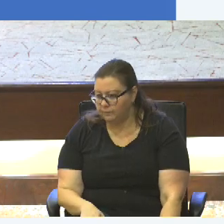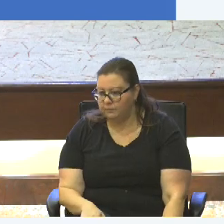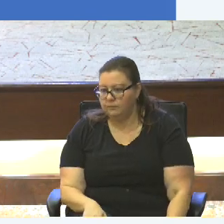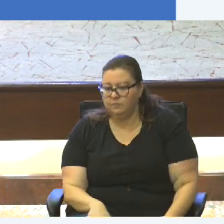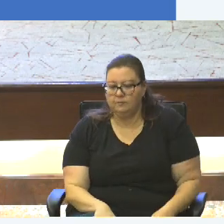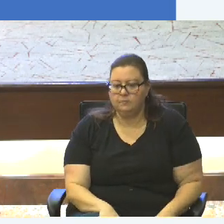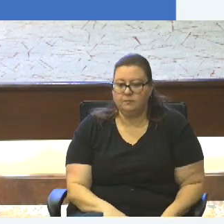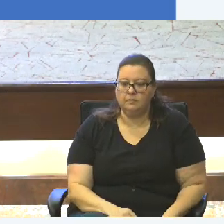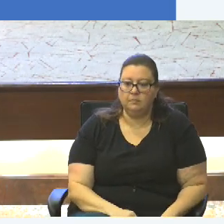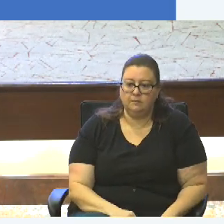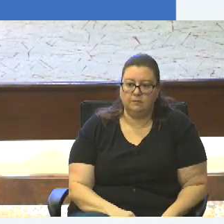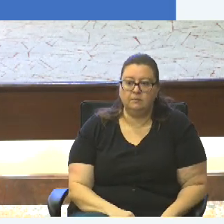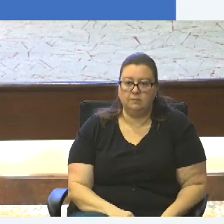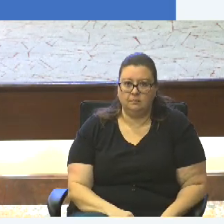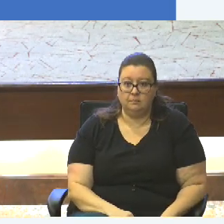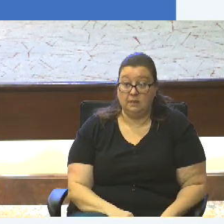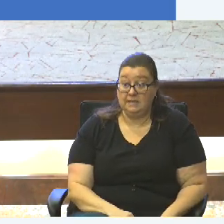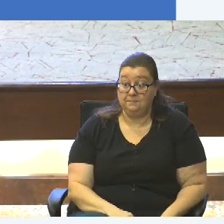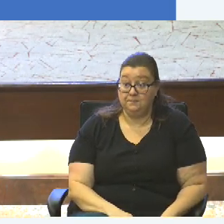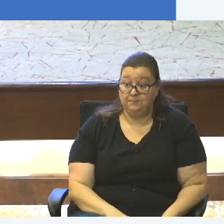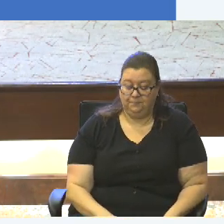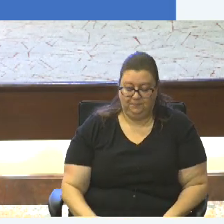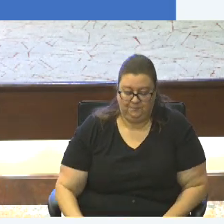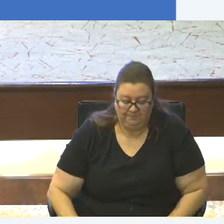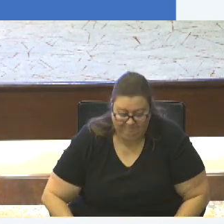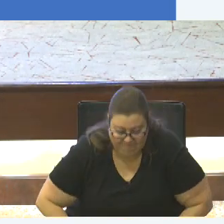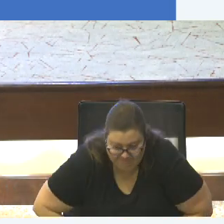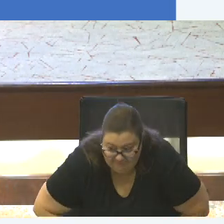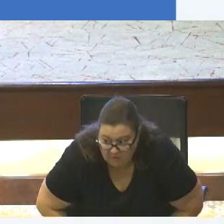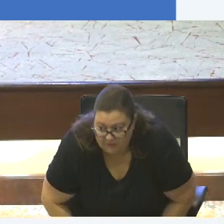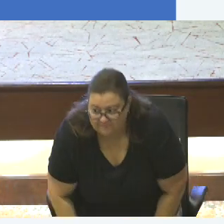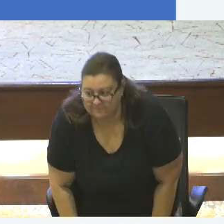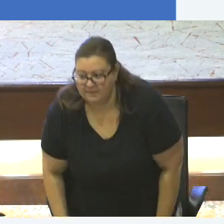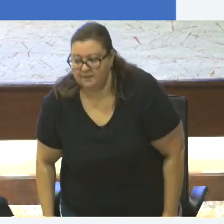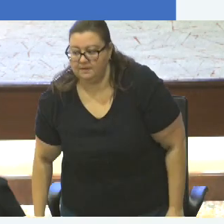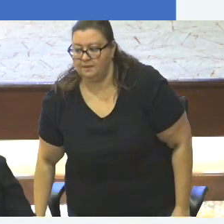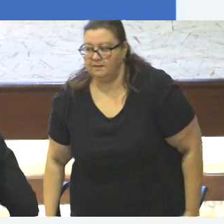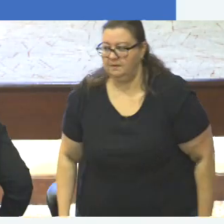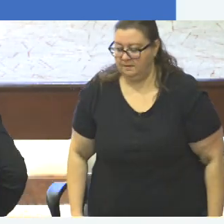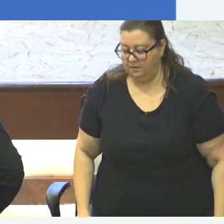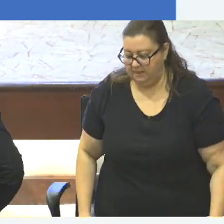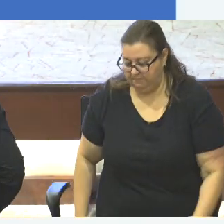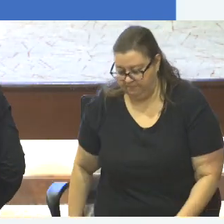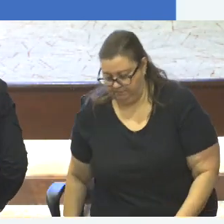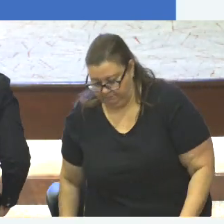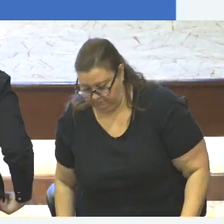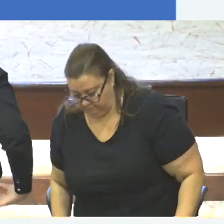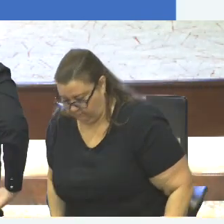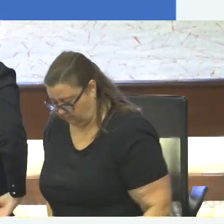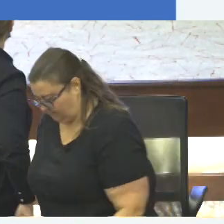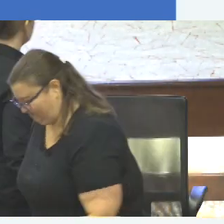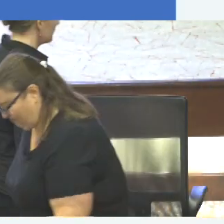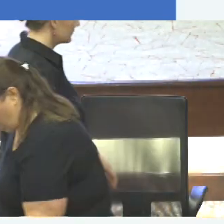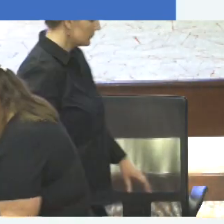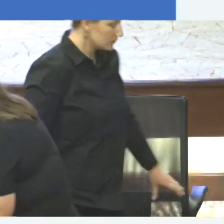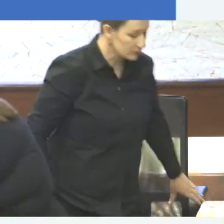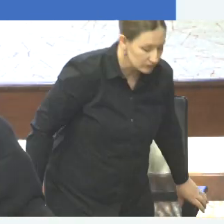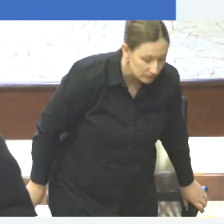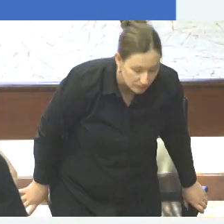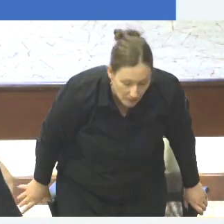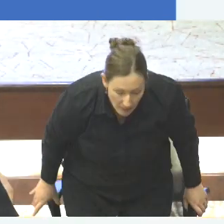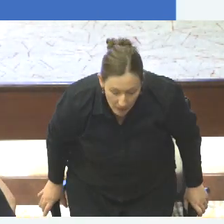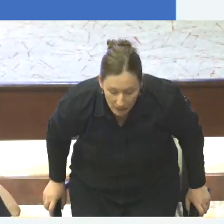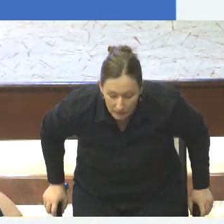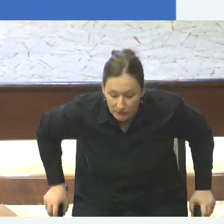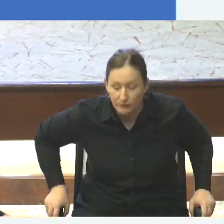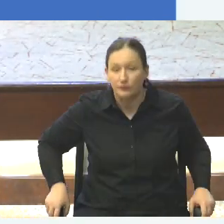Carl May Drive is the main entrance road in and out of the airport, is in relatively good condition. The other roads and driveways on the airport are all in